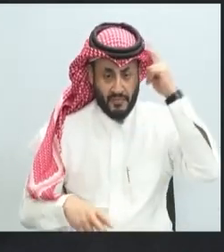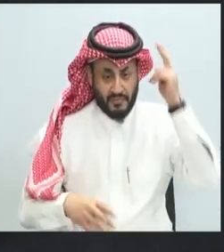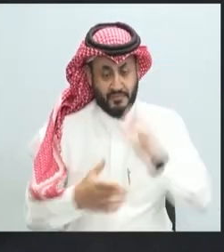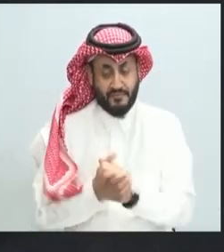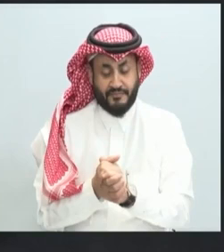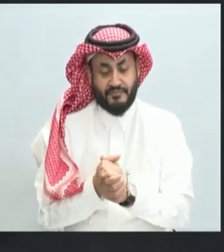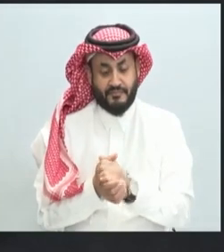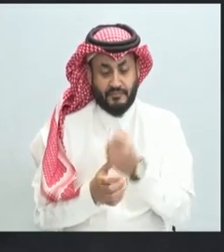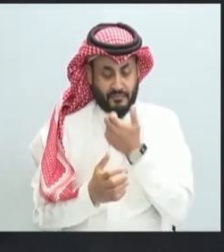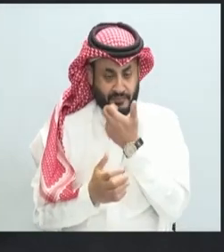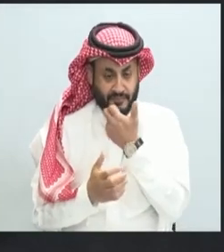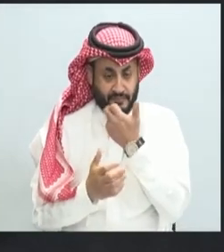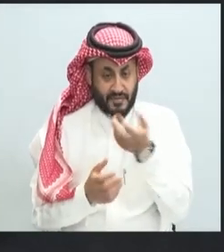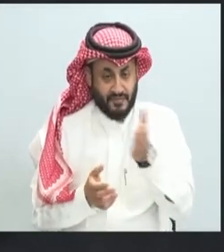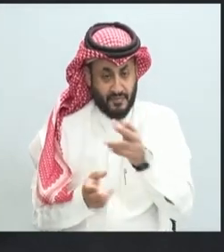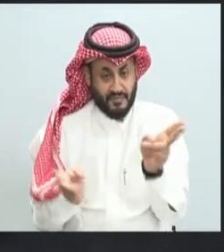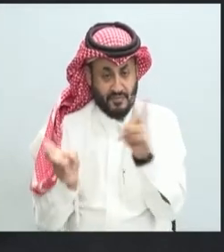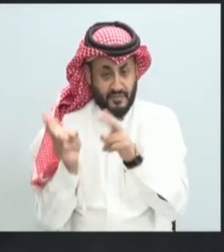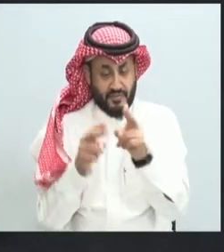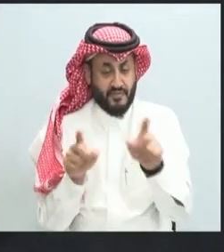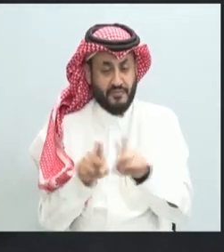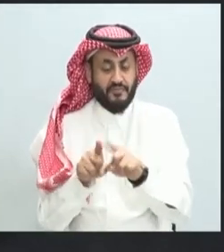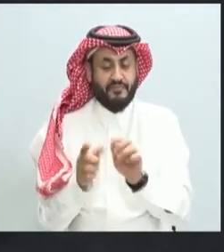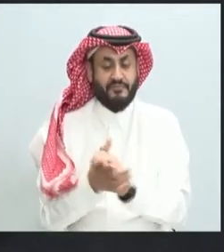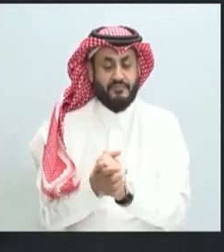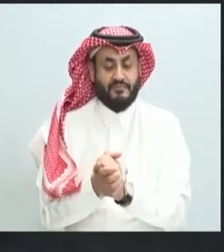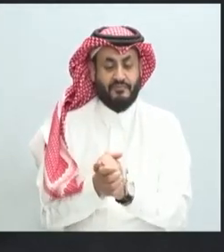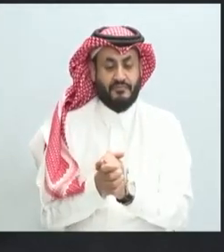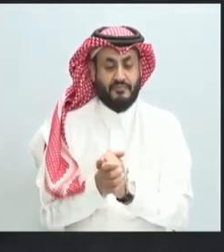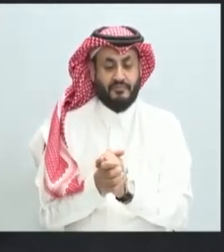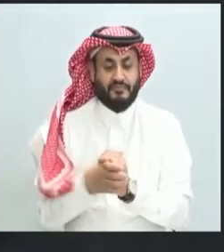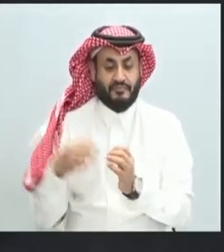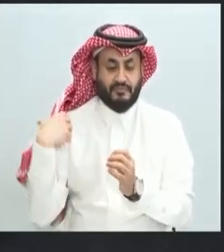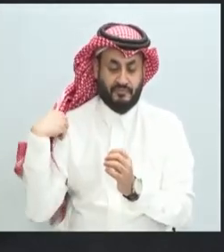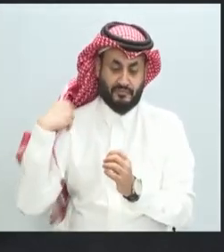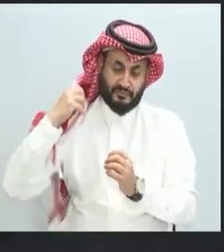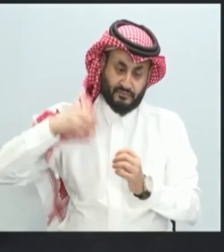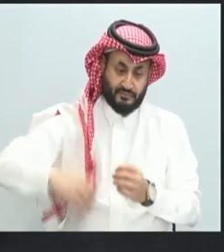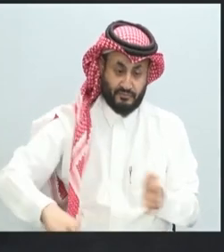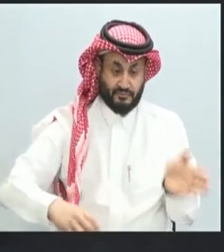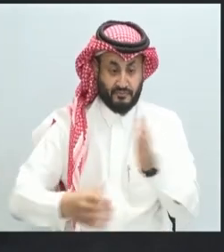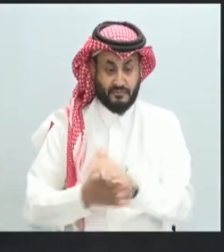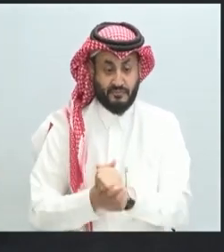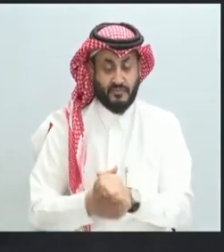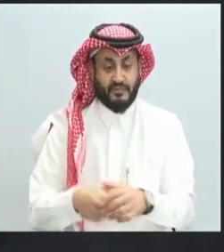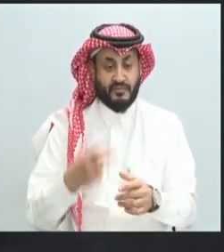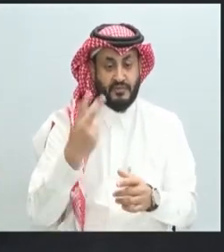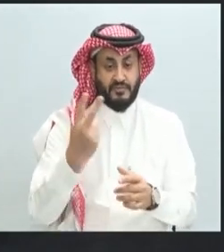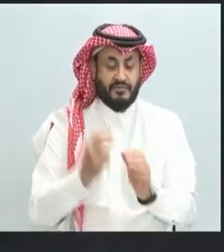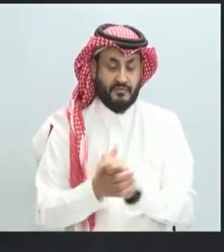clothes as well, that he's wearing a thobe and speaking with his friend. Now, let's try